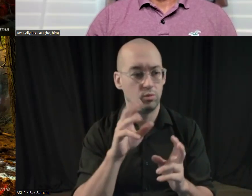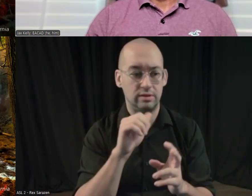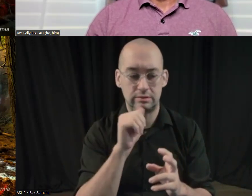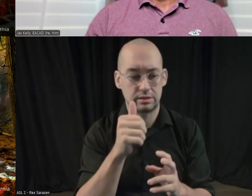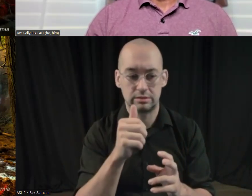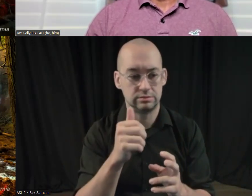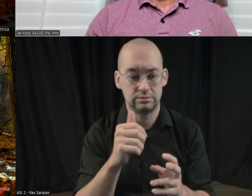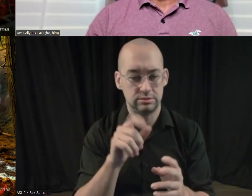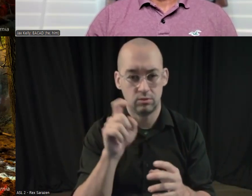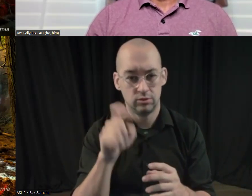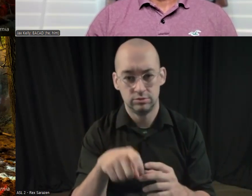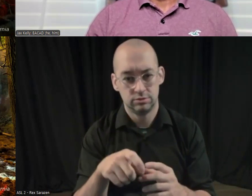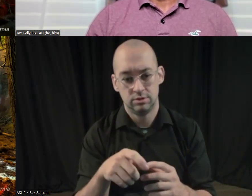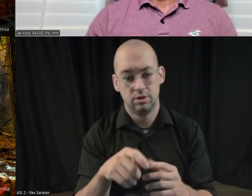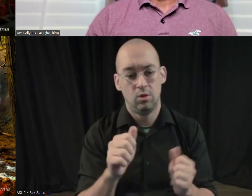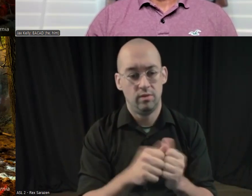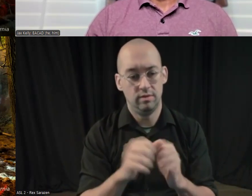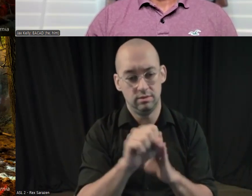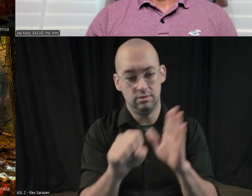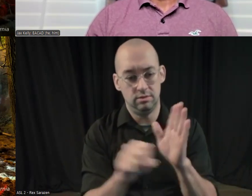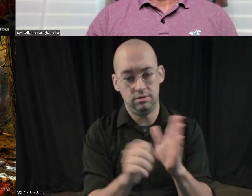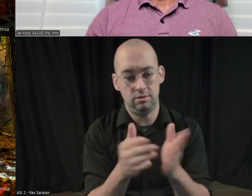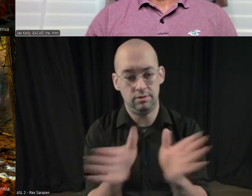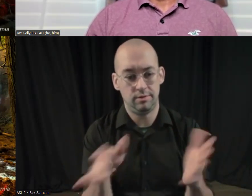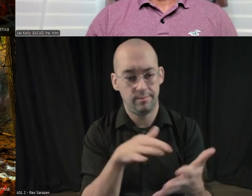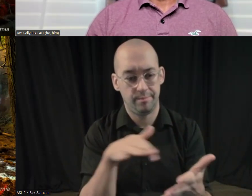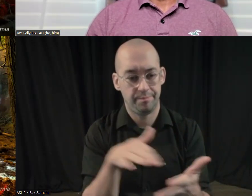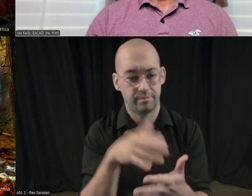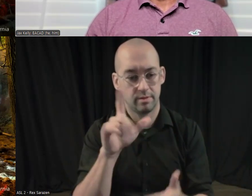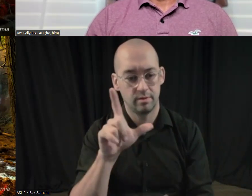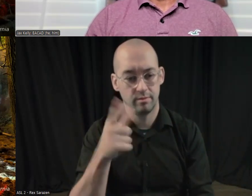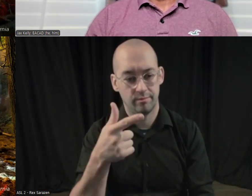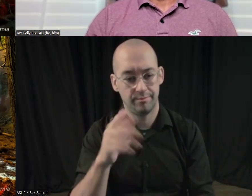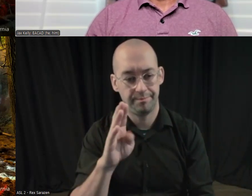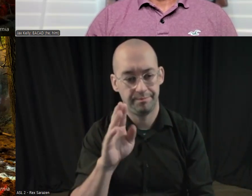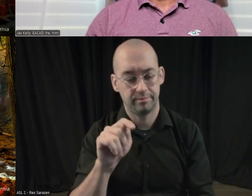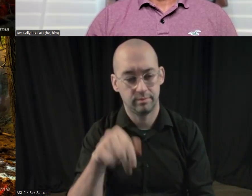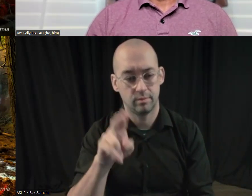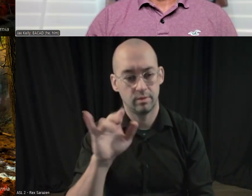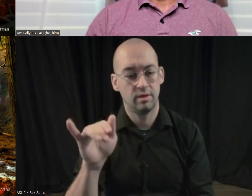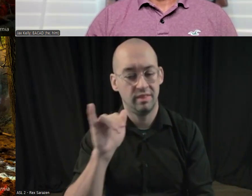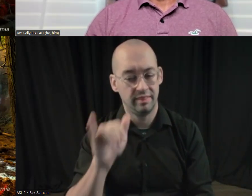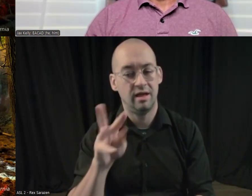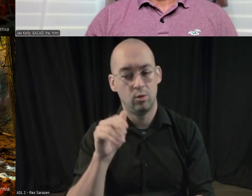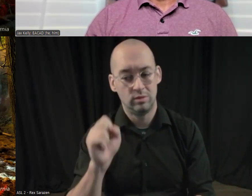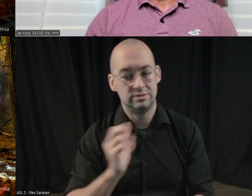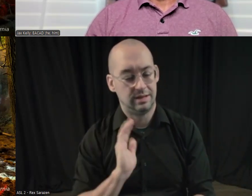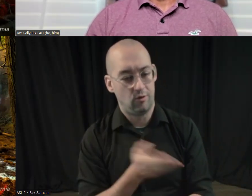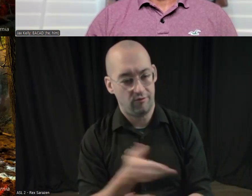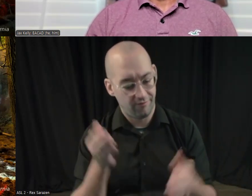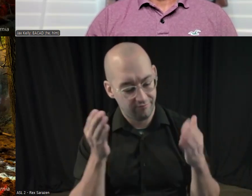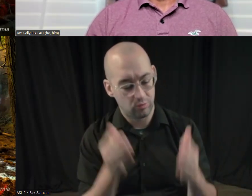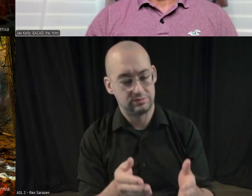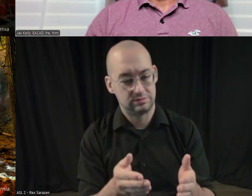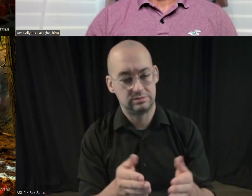with the statewide study on LGBTQIA older adults, that was really our, focus was